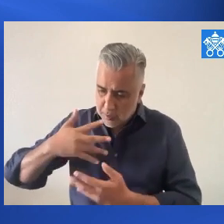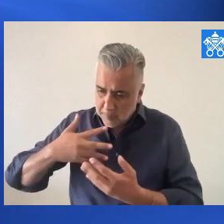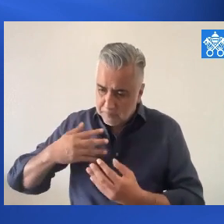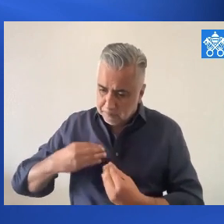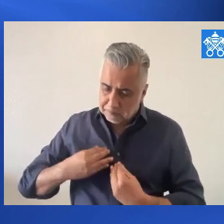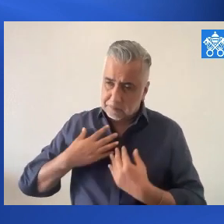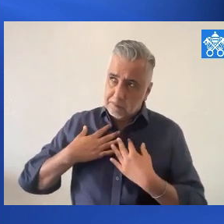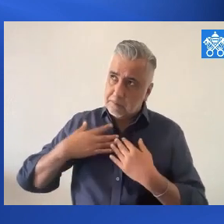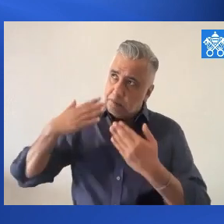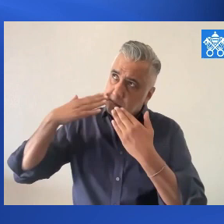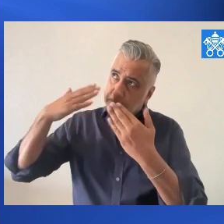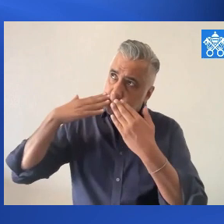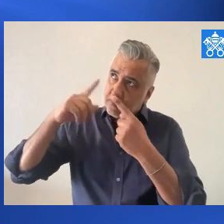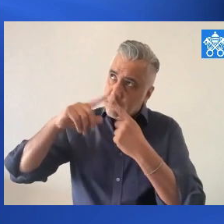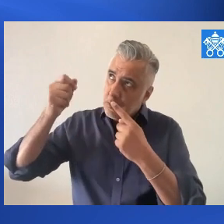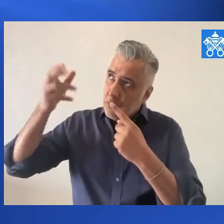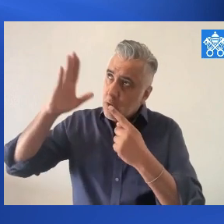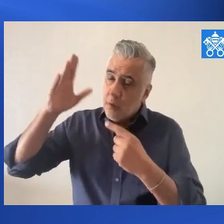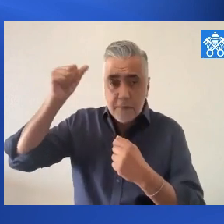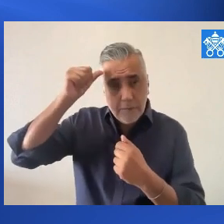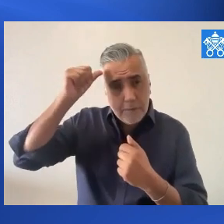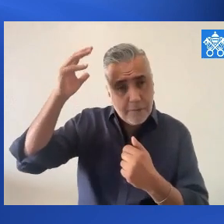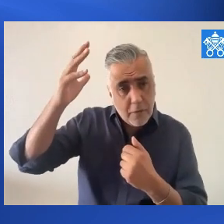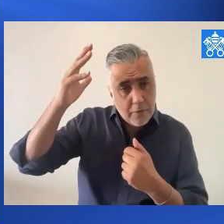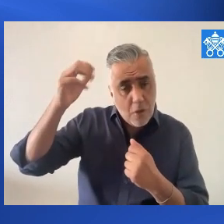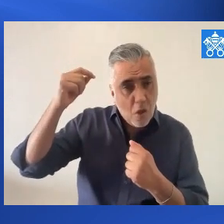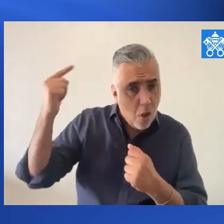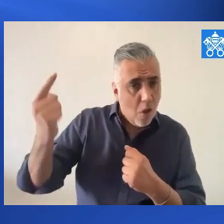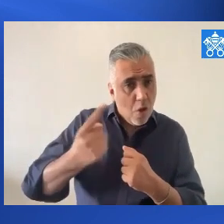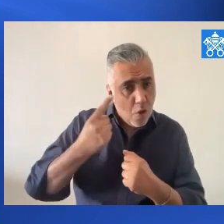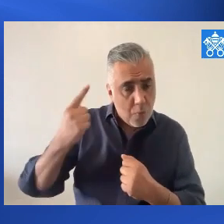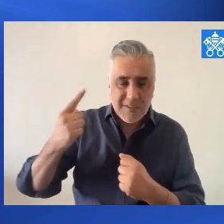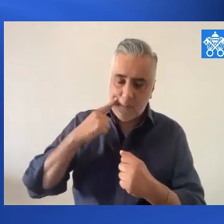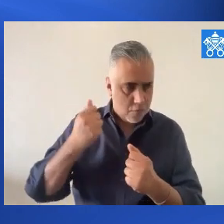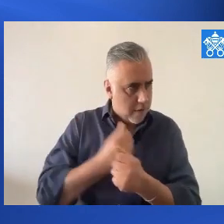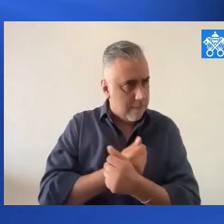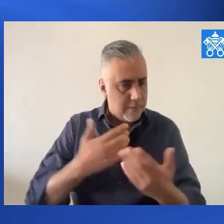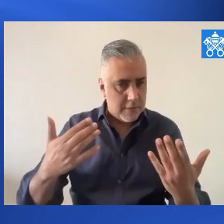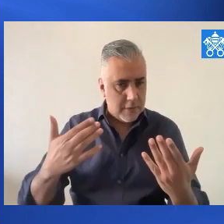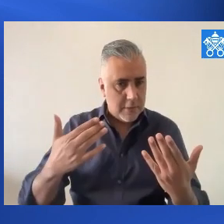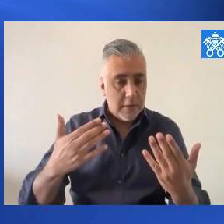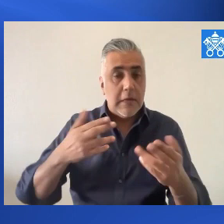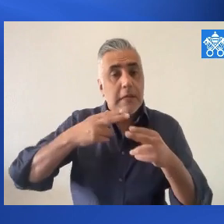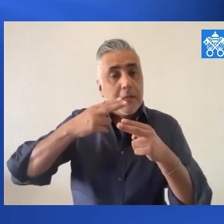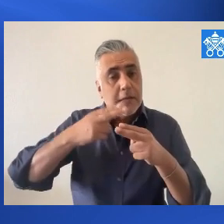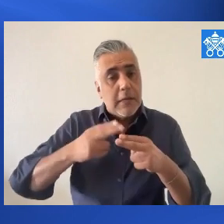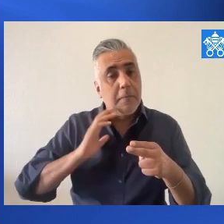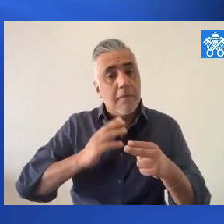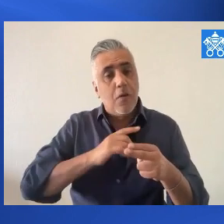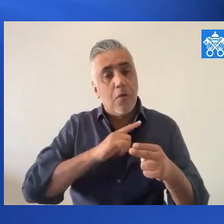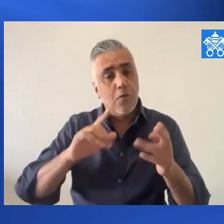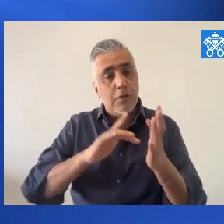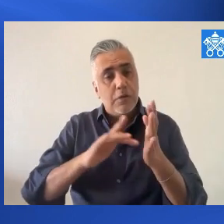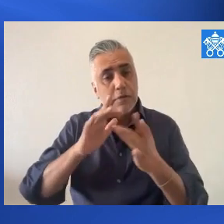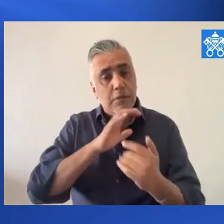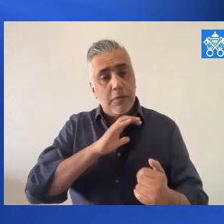spiritual songs among yourselves, giving thanks to God the Father at all times and for